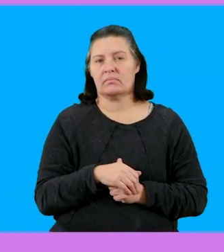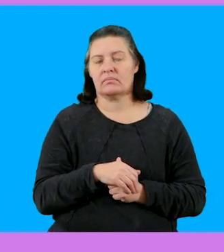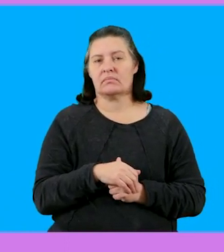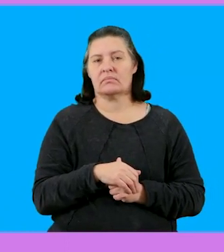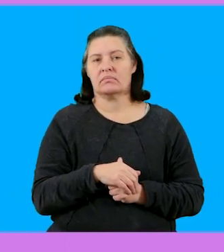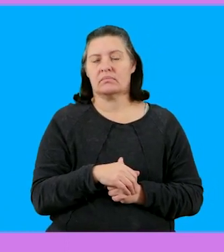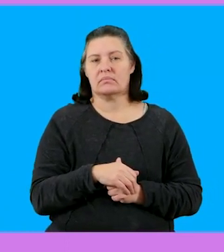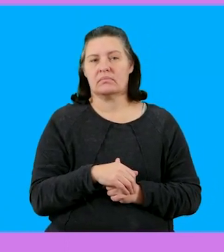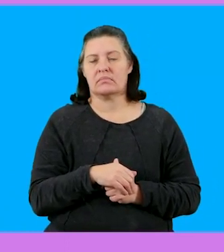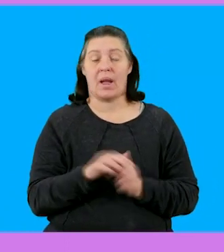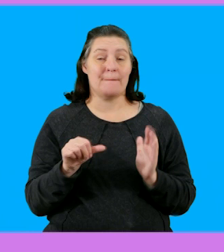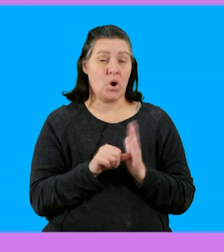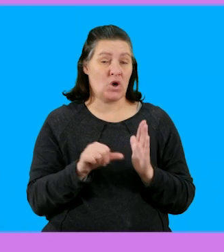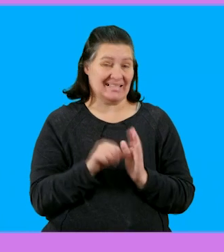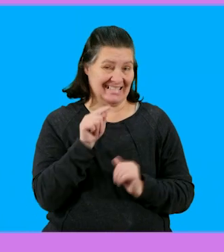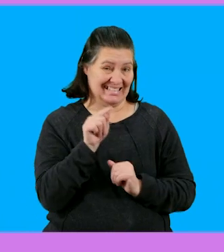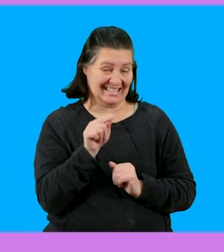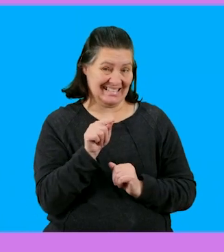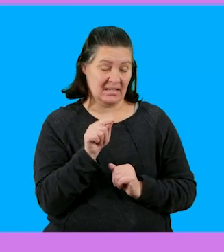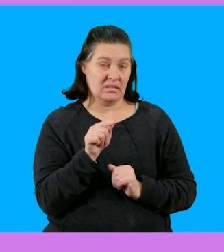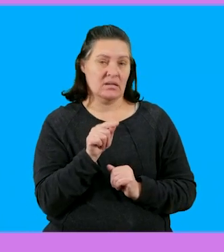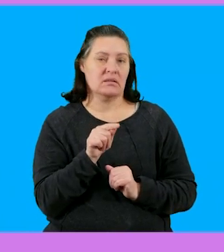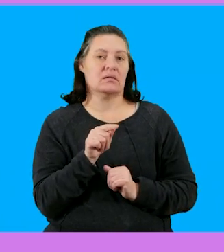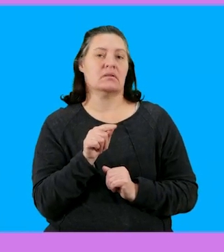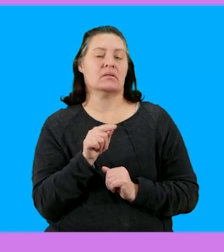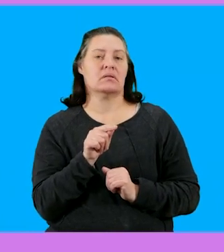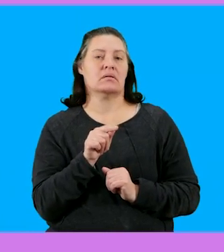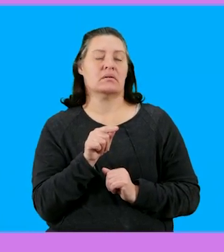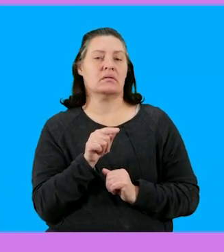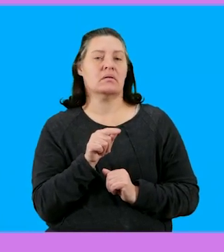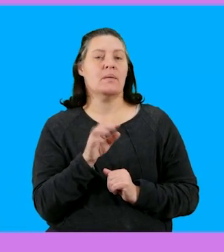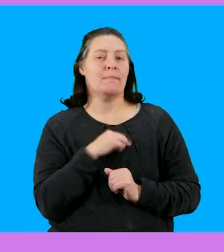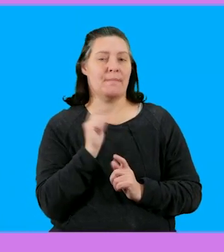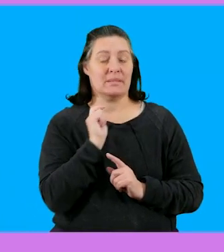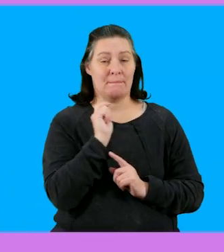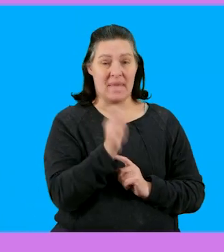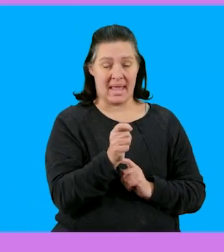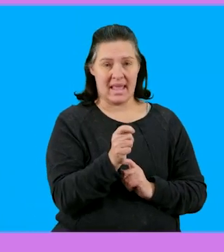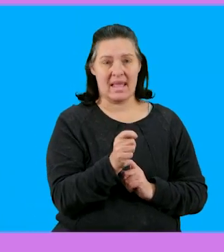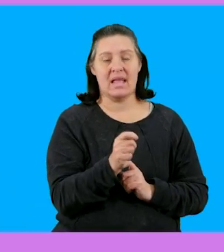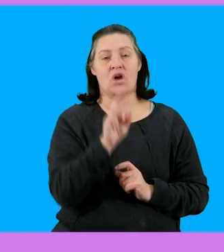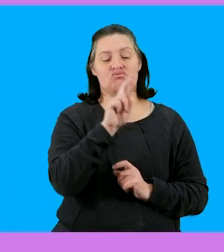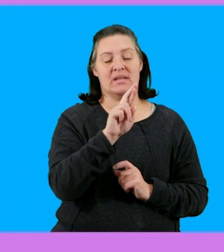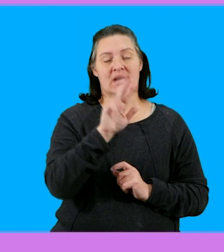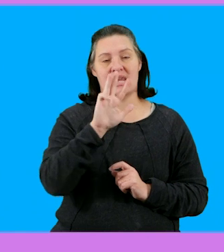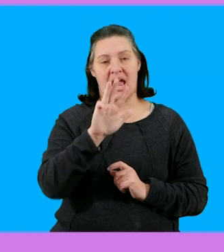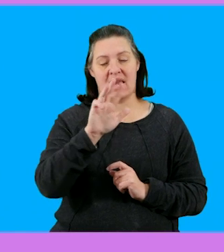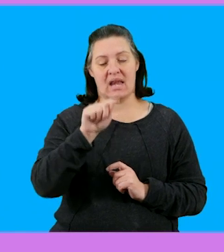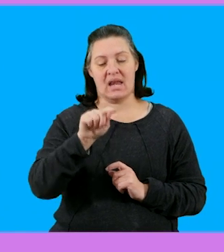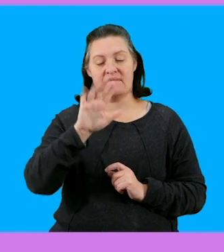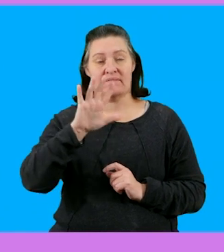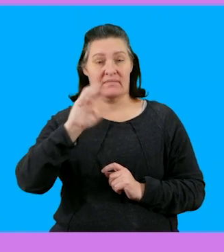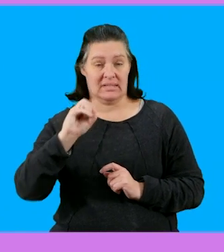happen? This is the important part, right? So therefore, I will have to pay then